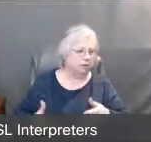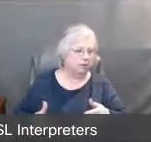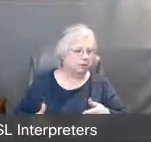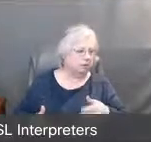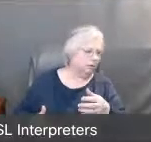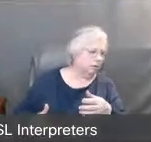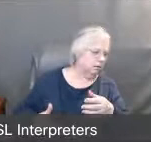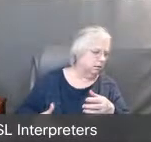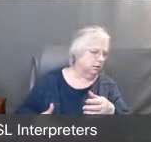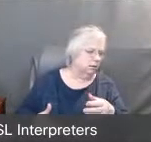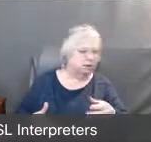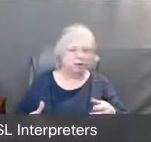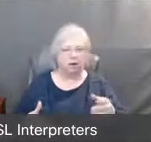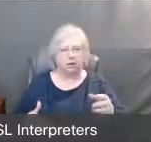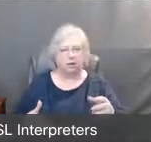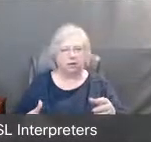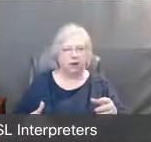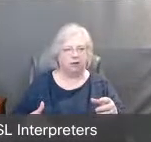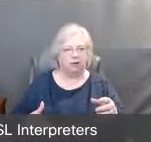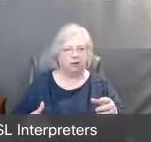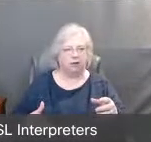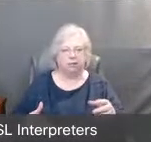E-I-C-K. Eek.